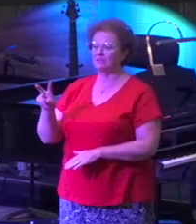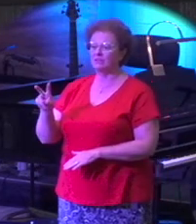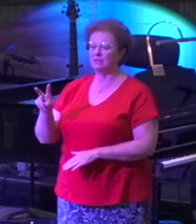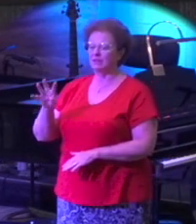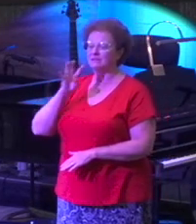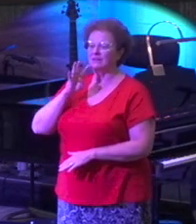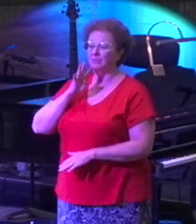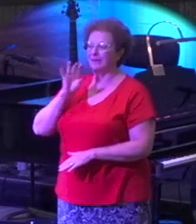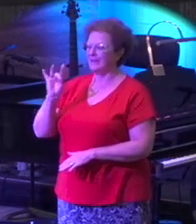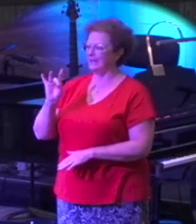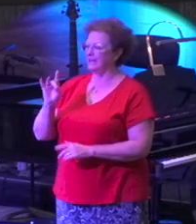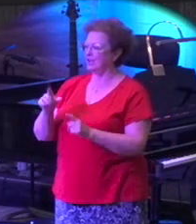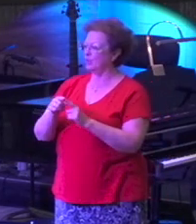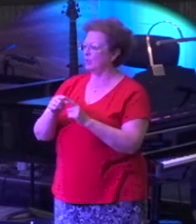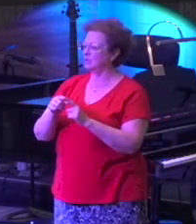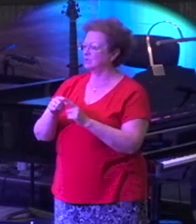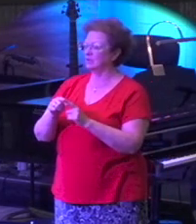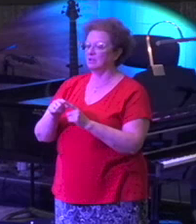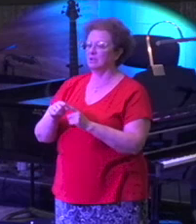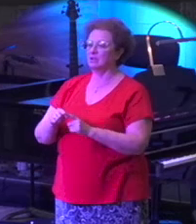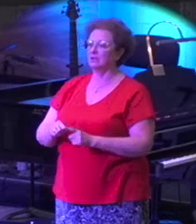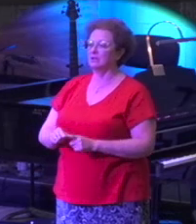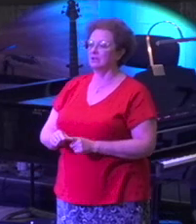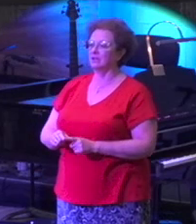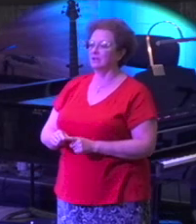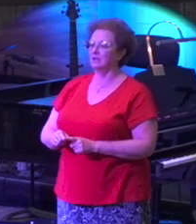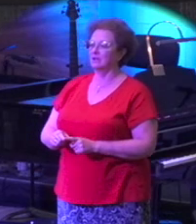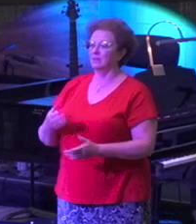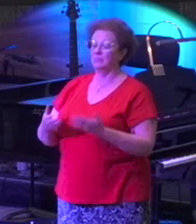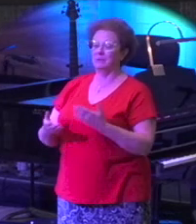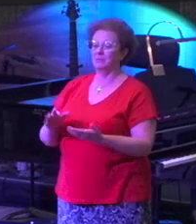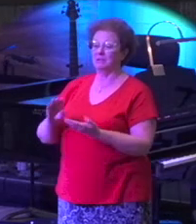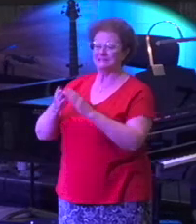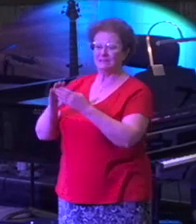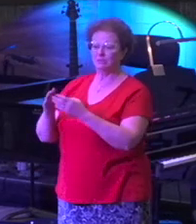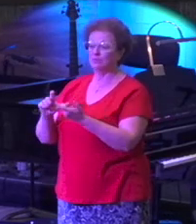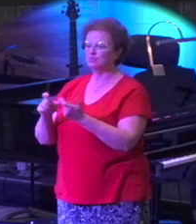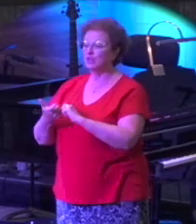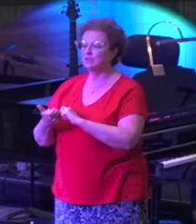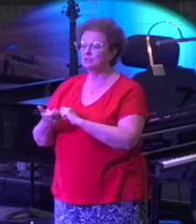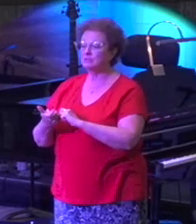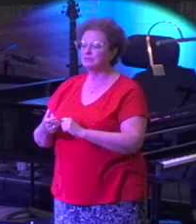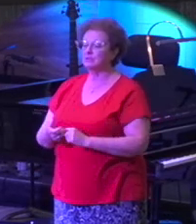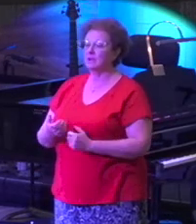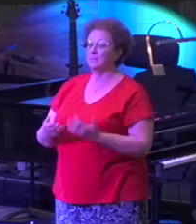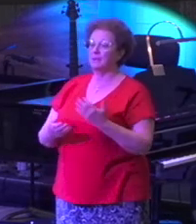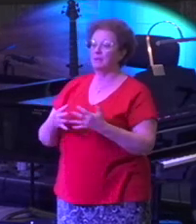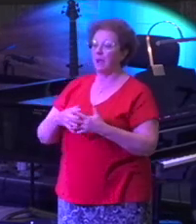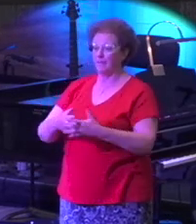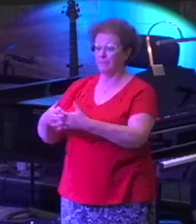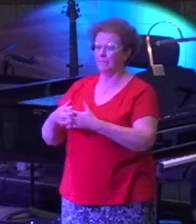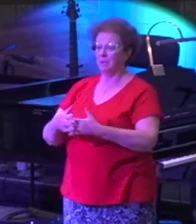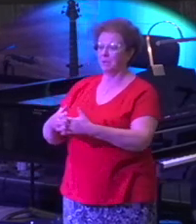speaking just 8 words? Maybe this whole city would turn back to God. Maybe the whole nation would turn back